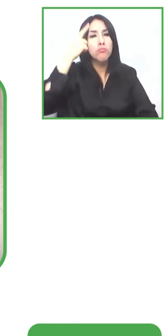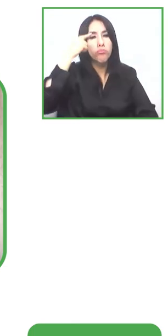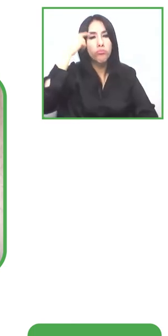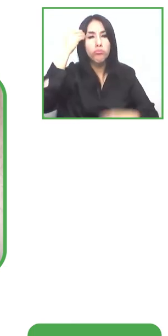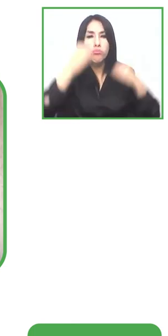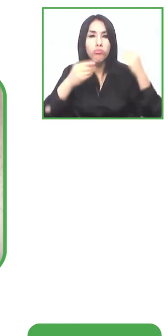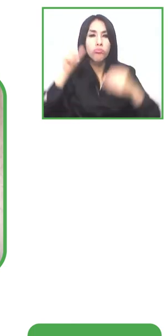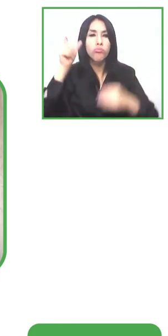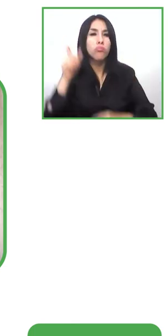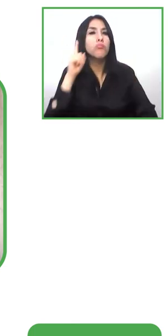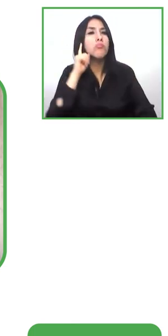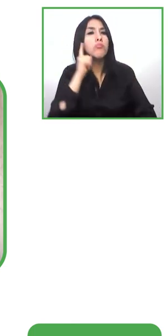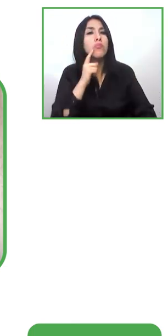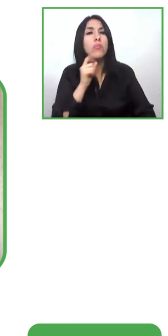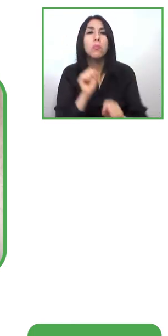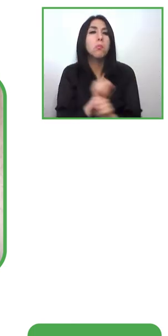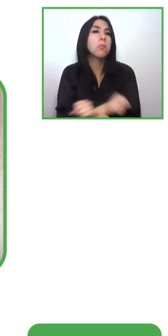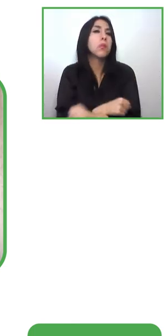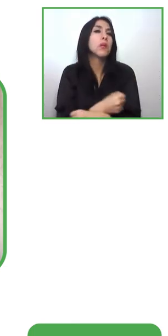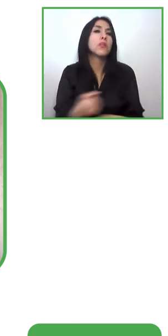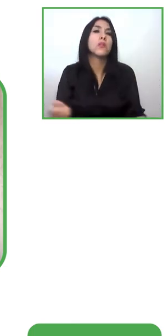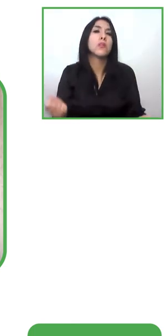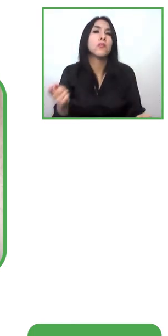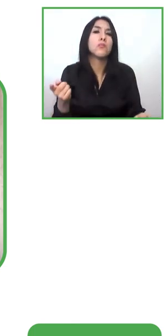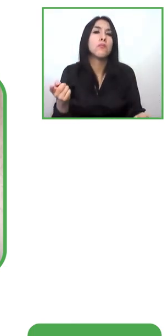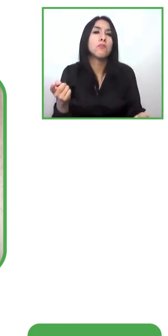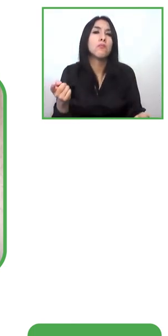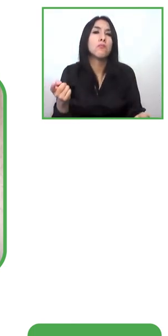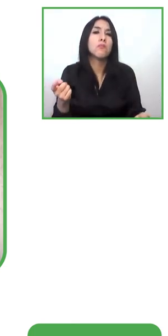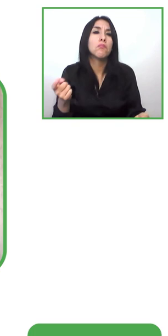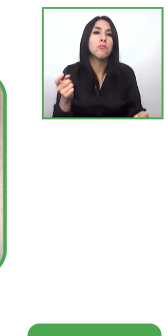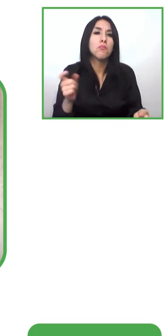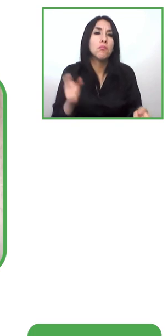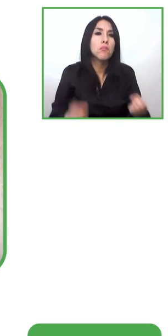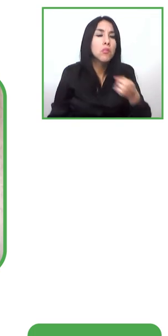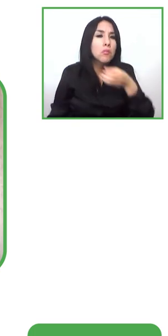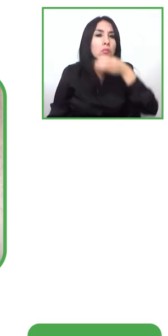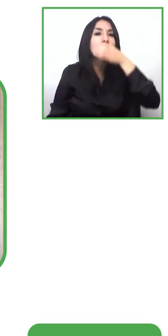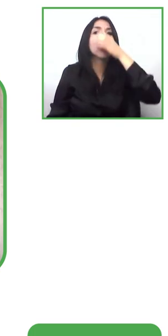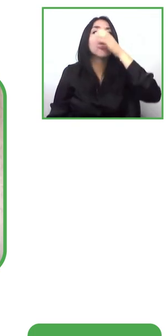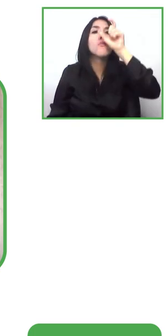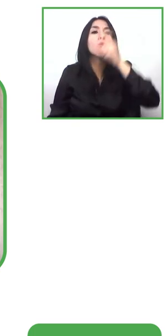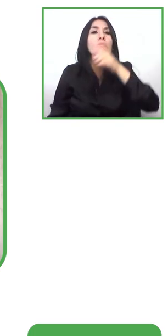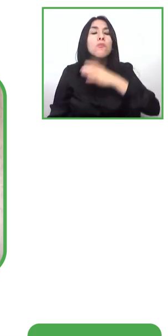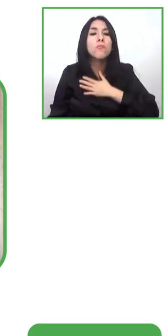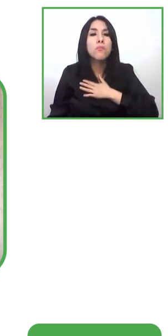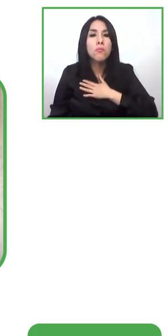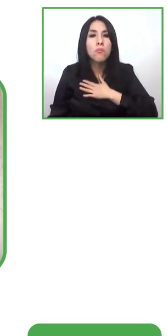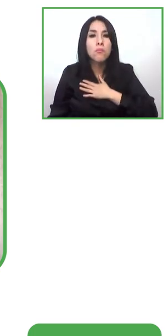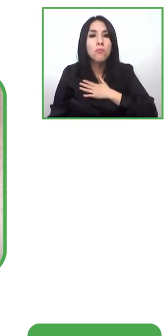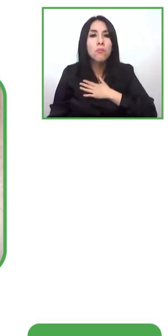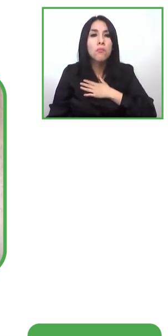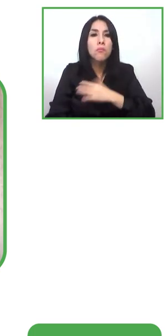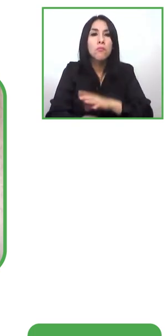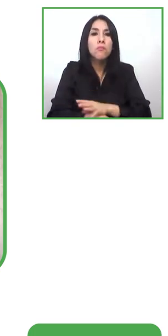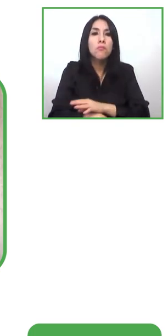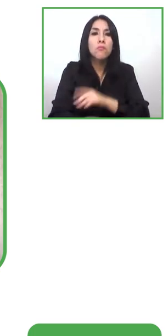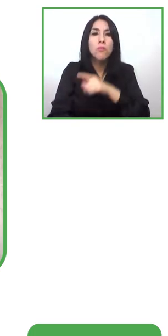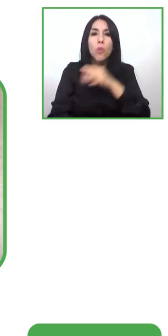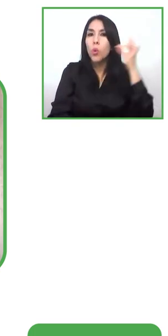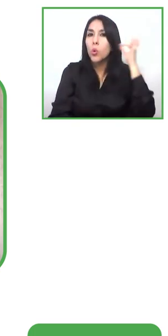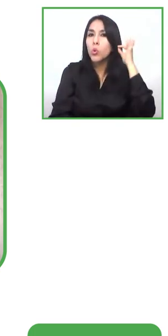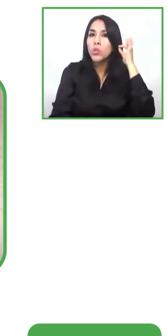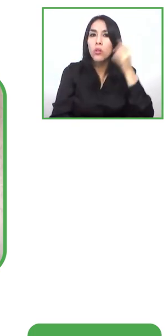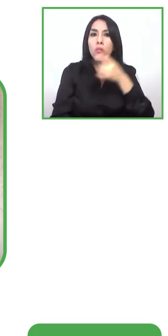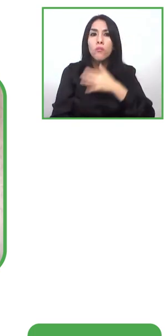put excellent products and excellent service into the marketplace, then the marketplace as a whole will start to shift their perspective, and they will